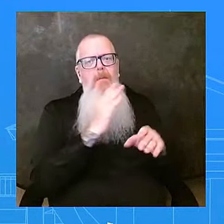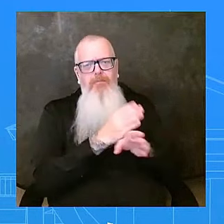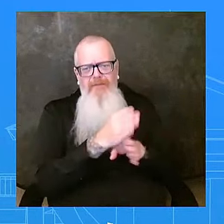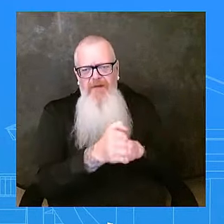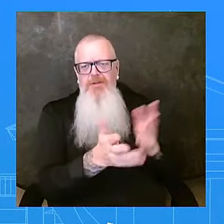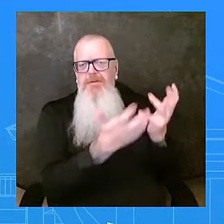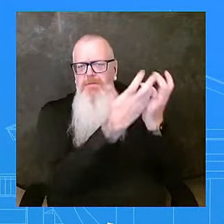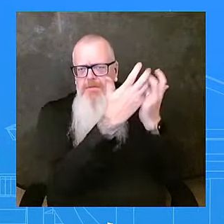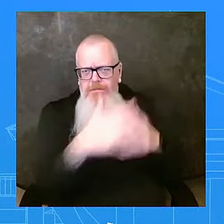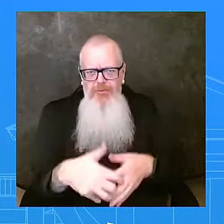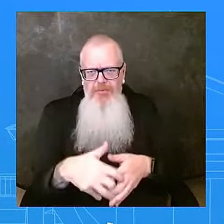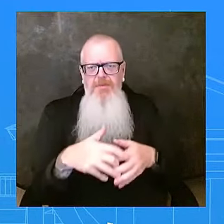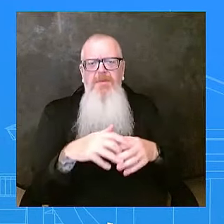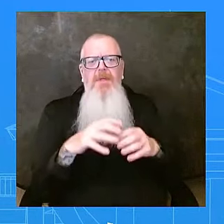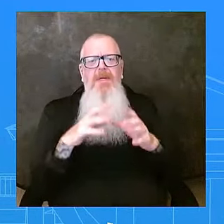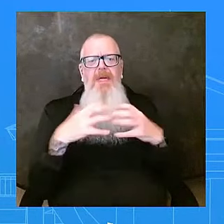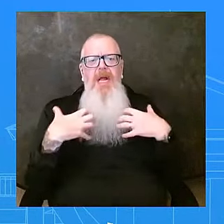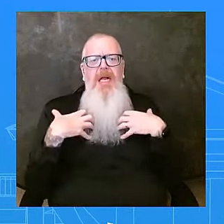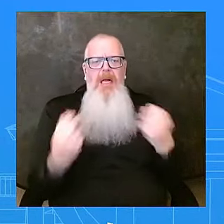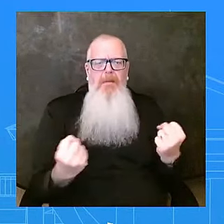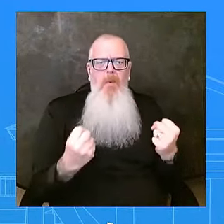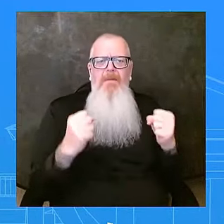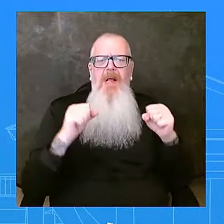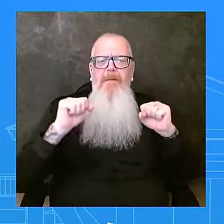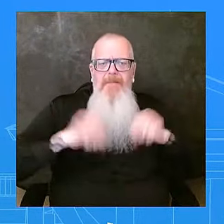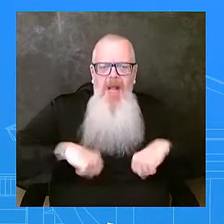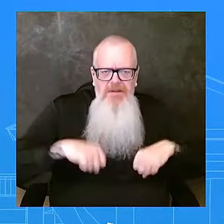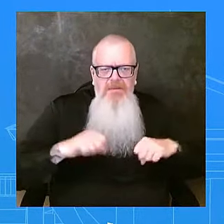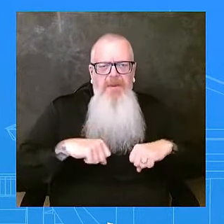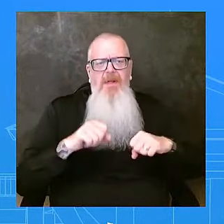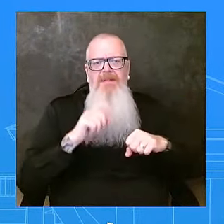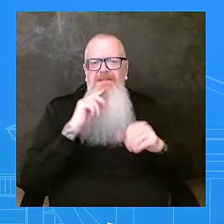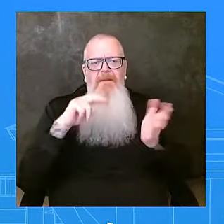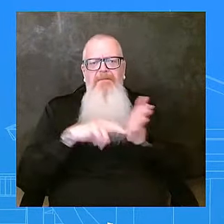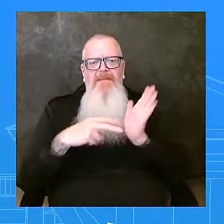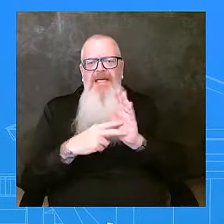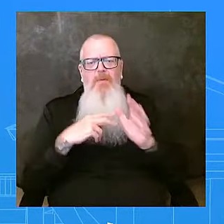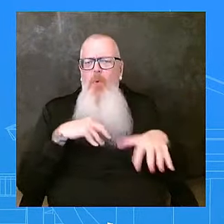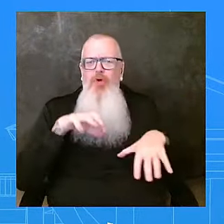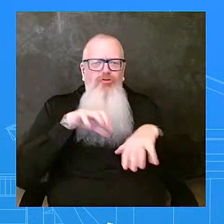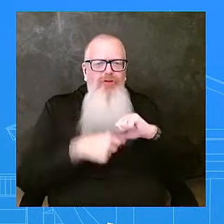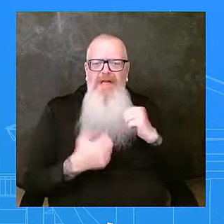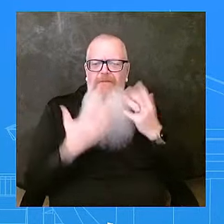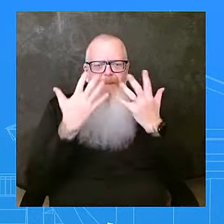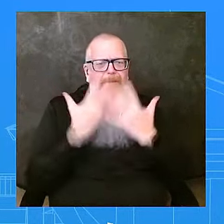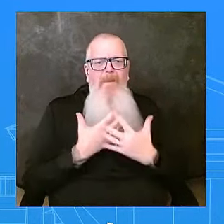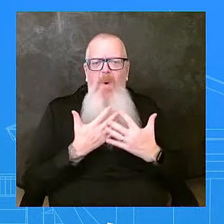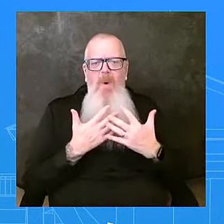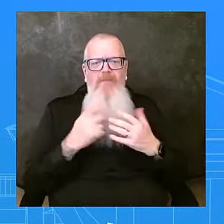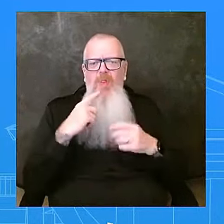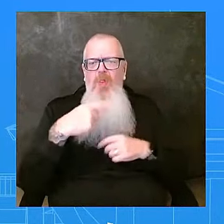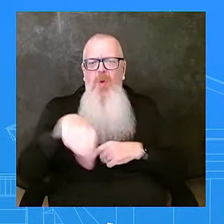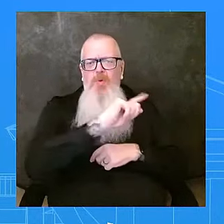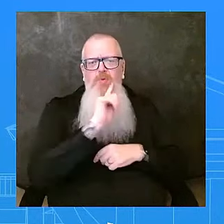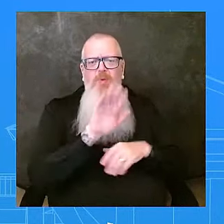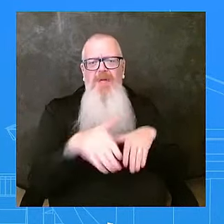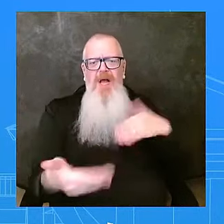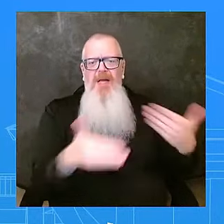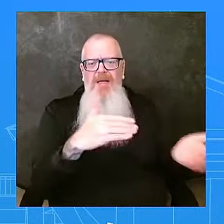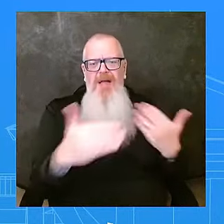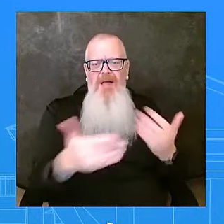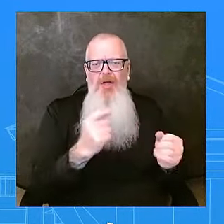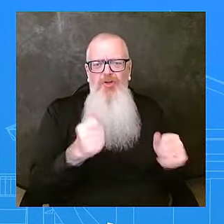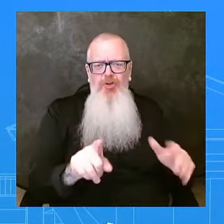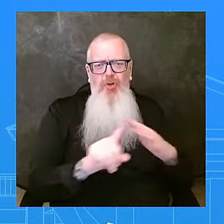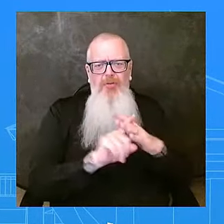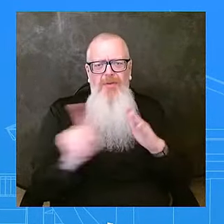circumstances. It doesn't mean we don't grieve and mourn with the families of those whose lives were tragically taken during the withdrawal, especially at Abbey Gate on the 26th